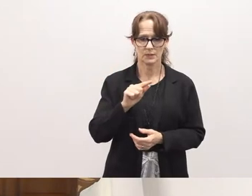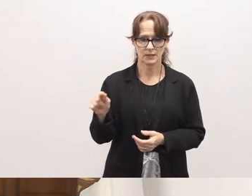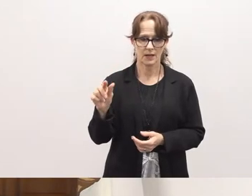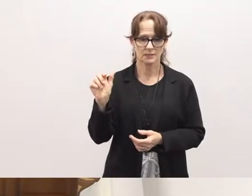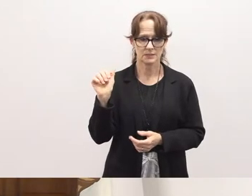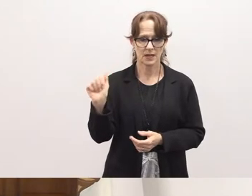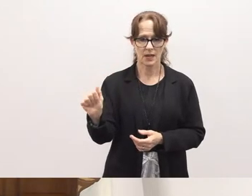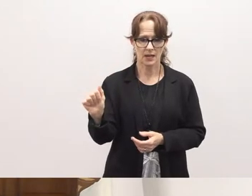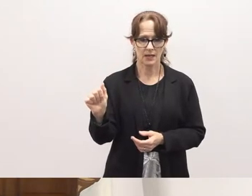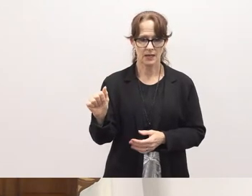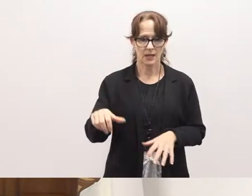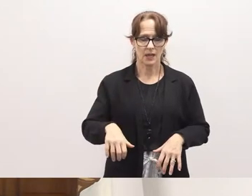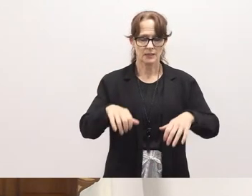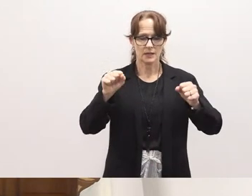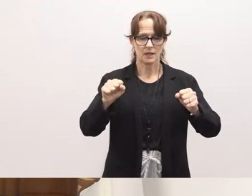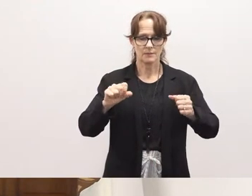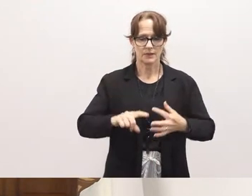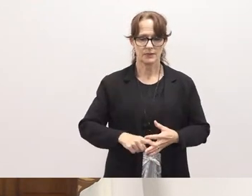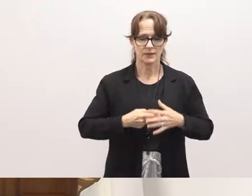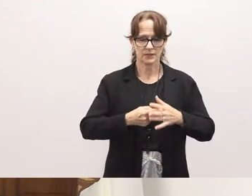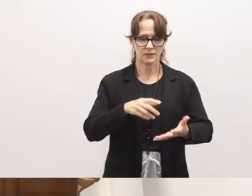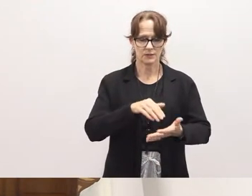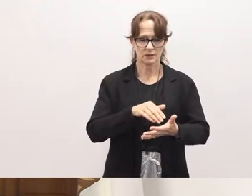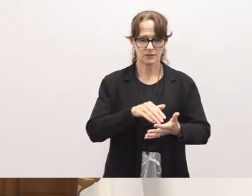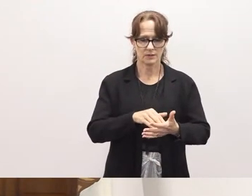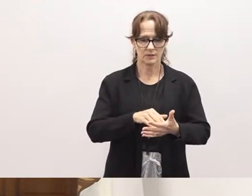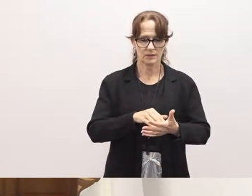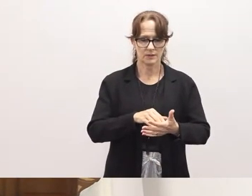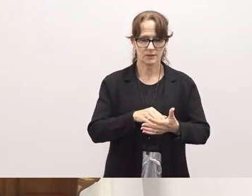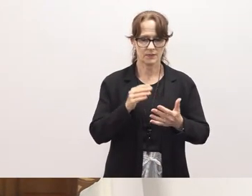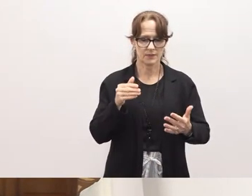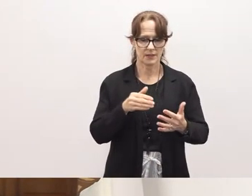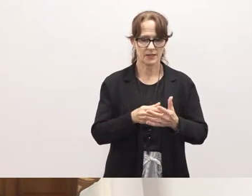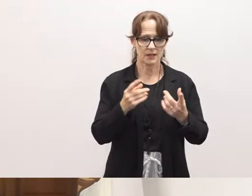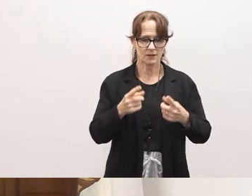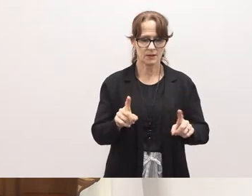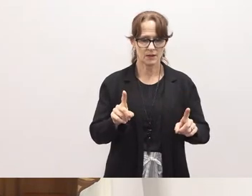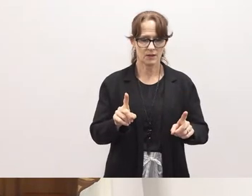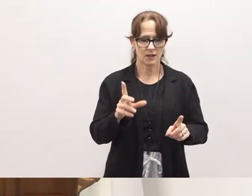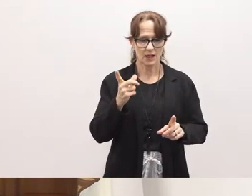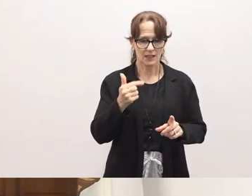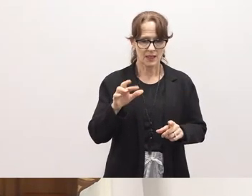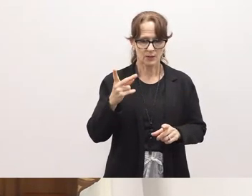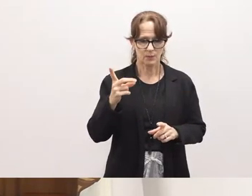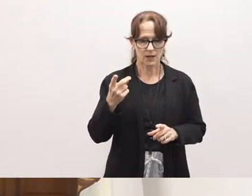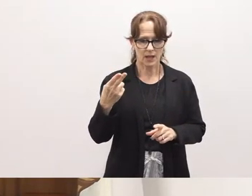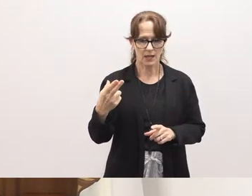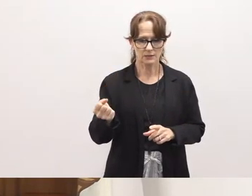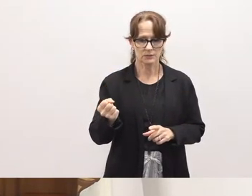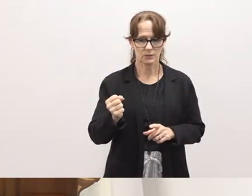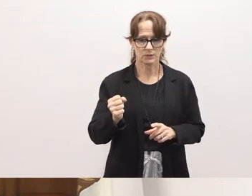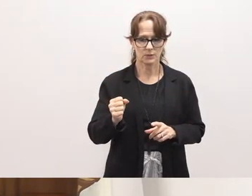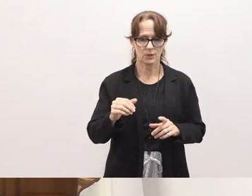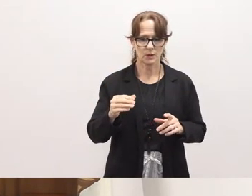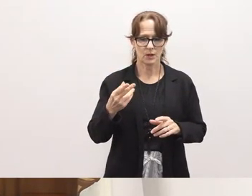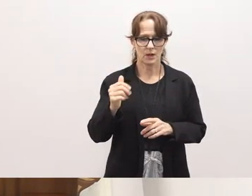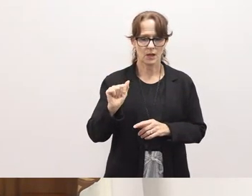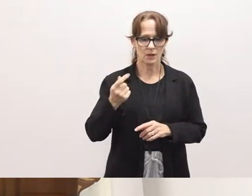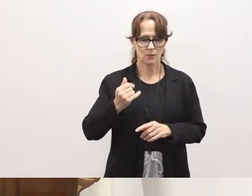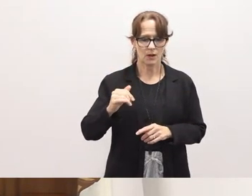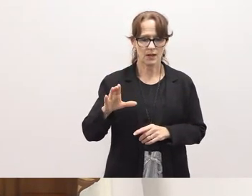090623-A, adopting the initial study and mitigated negative declaration for the Lakewood High School Aquatic